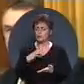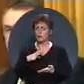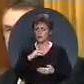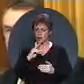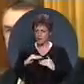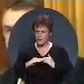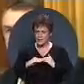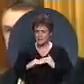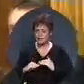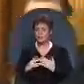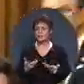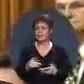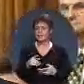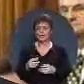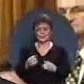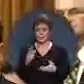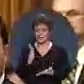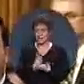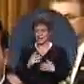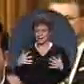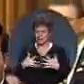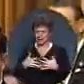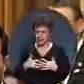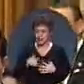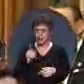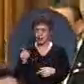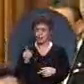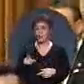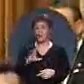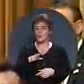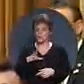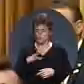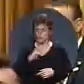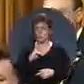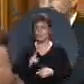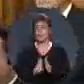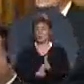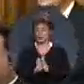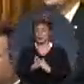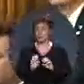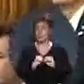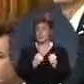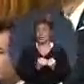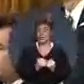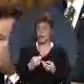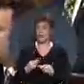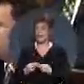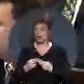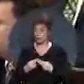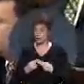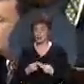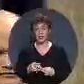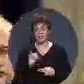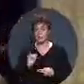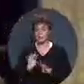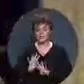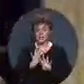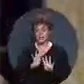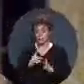we all want to see in Afghanistan, which would not exist if we pulled our troops out, Mr. Speaker. Member for Toronto, Danforth.